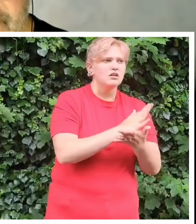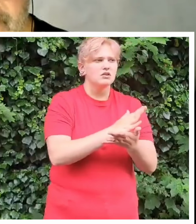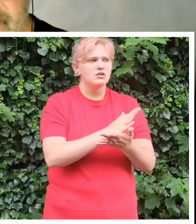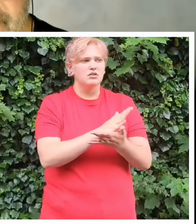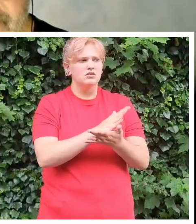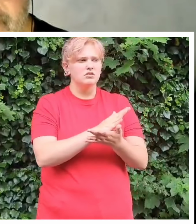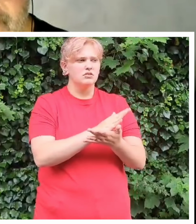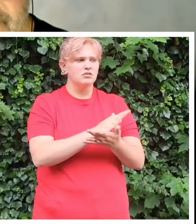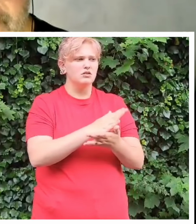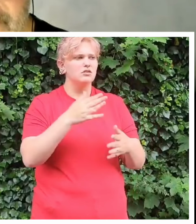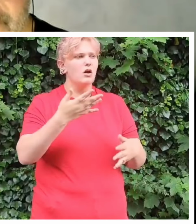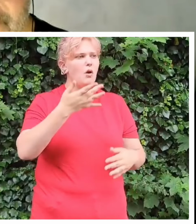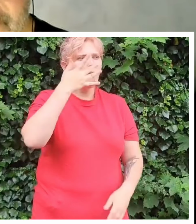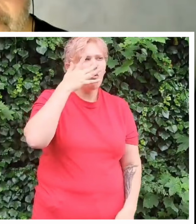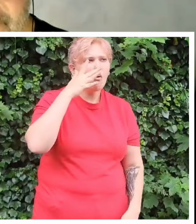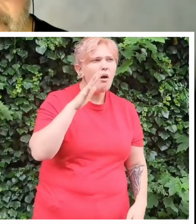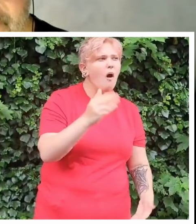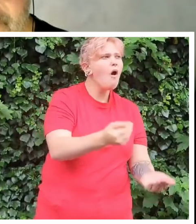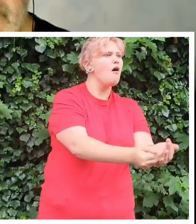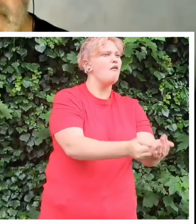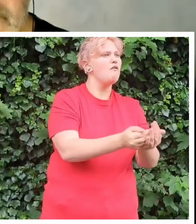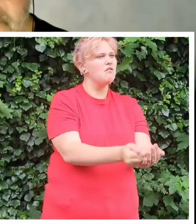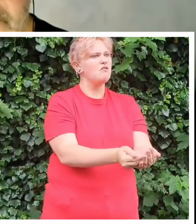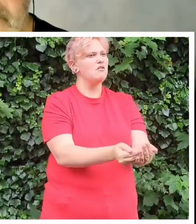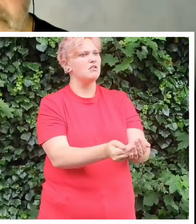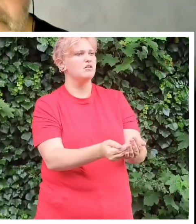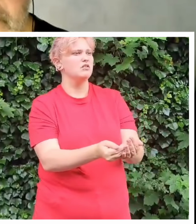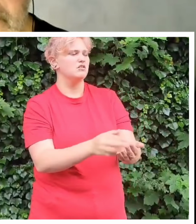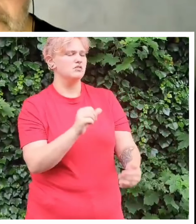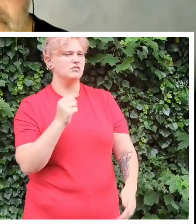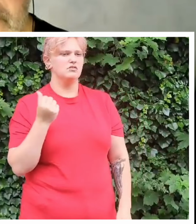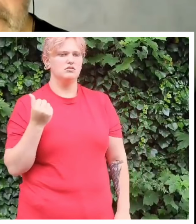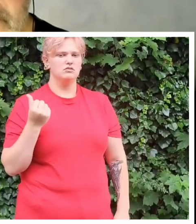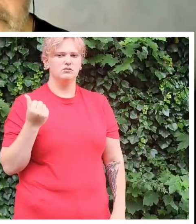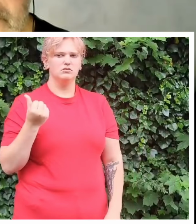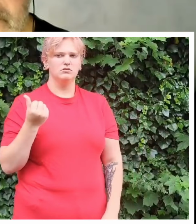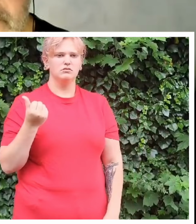real sense of worth and